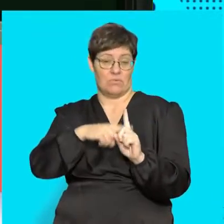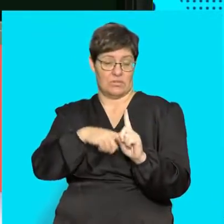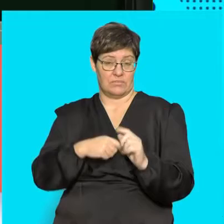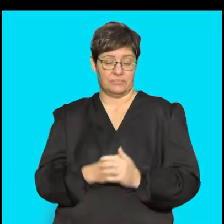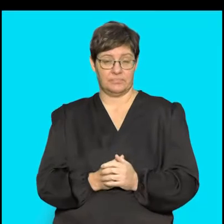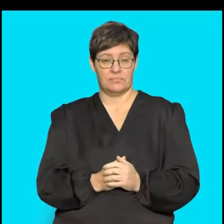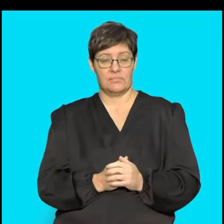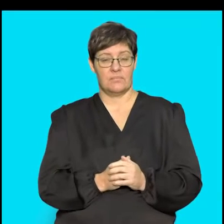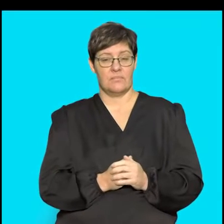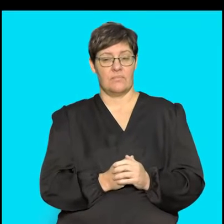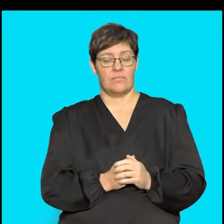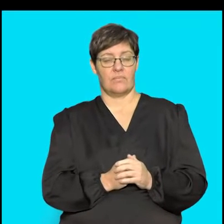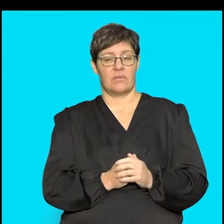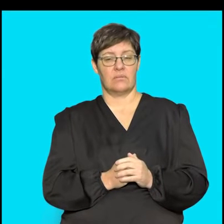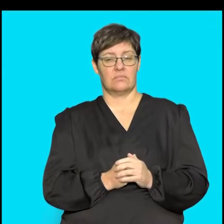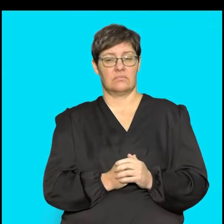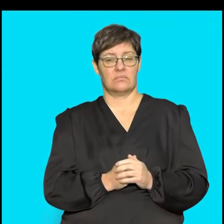temperature.